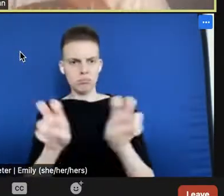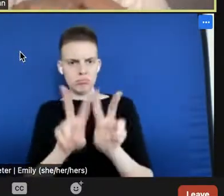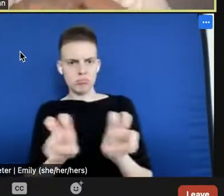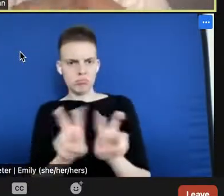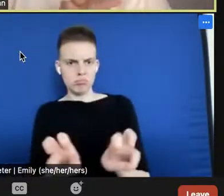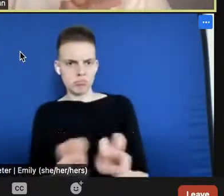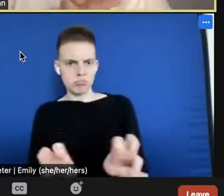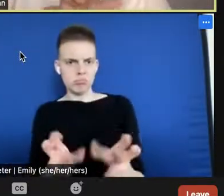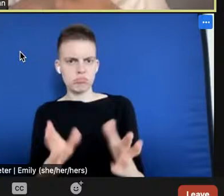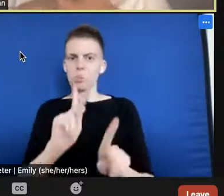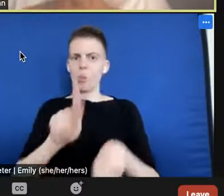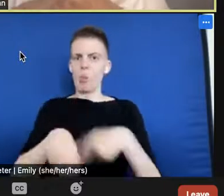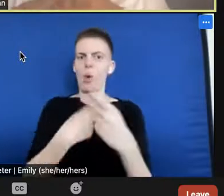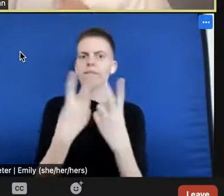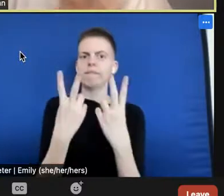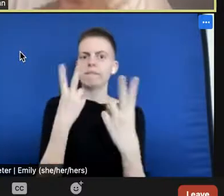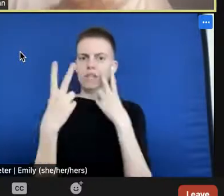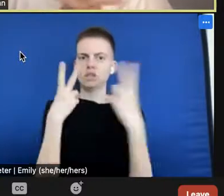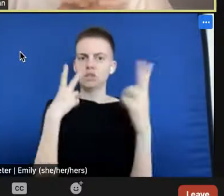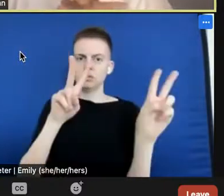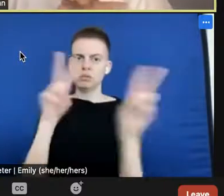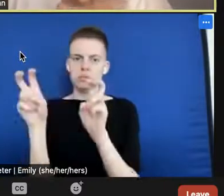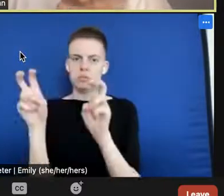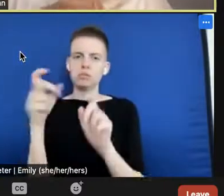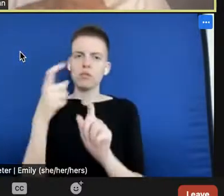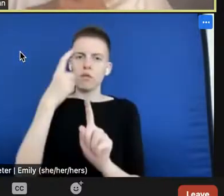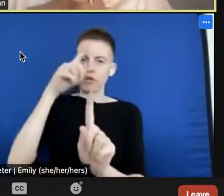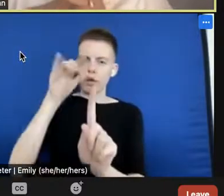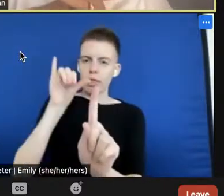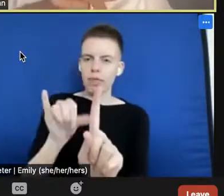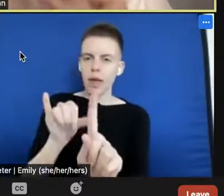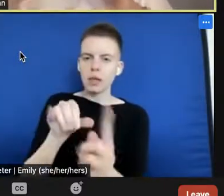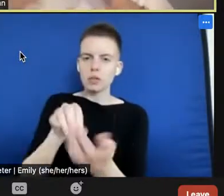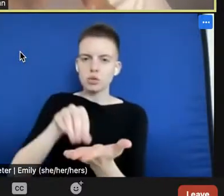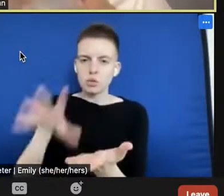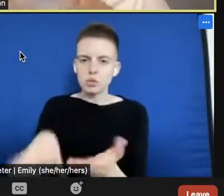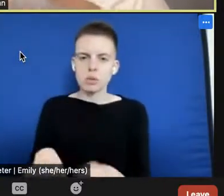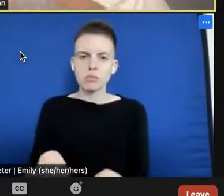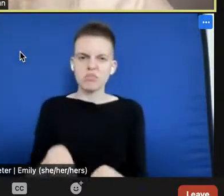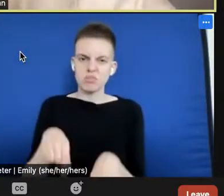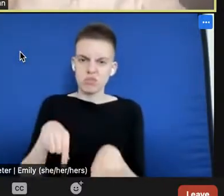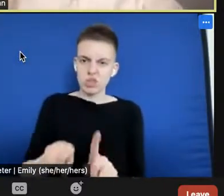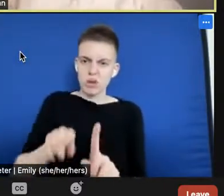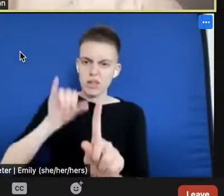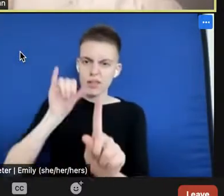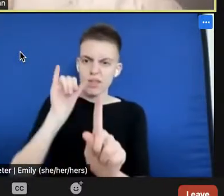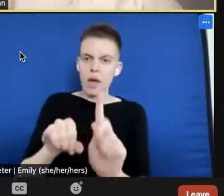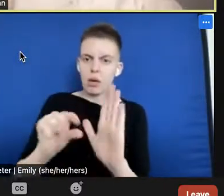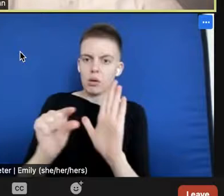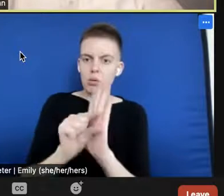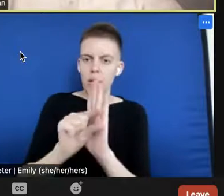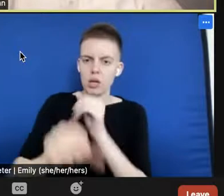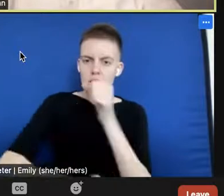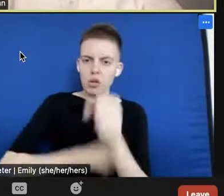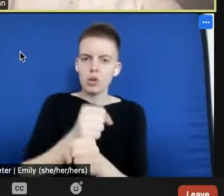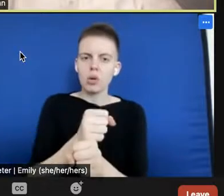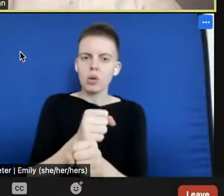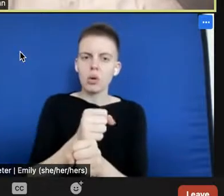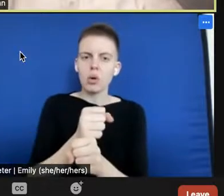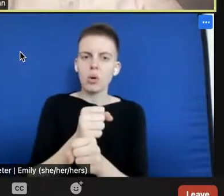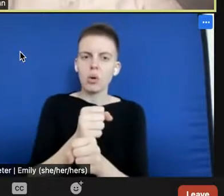for that student in that particular year, not forever, but year by year, what is this student using